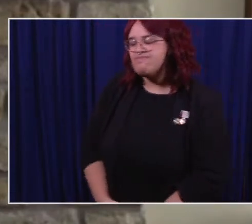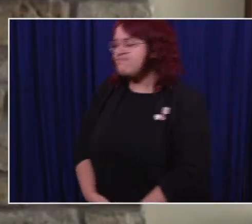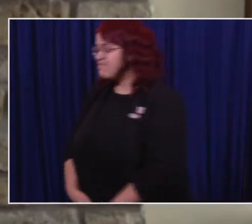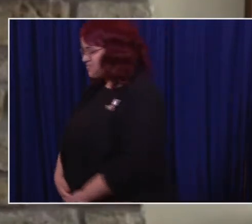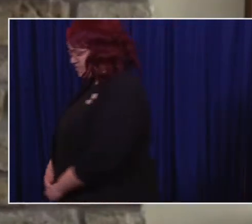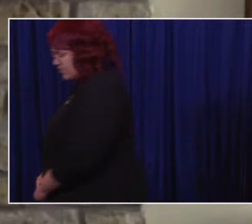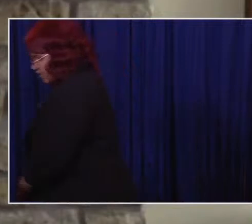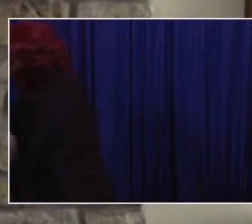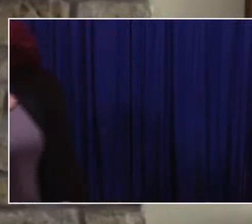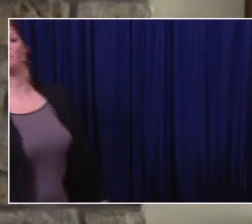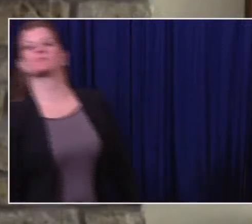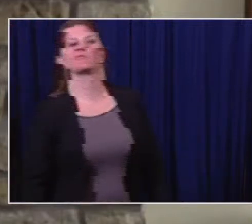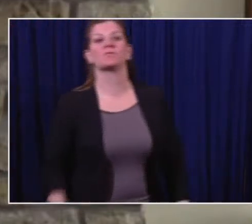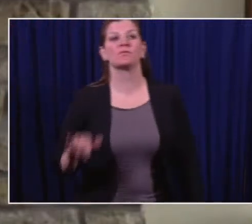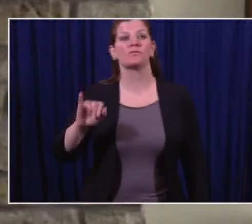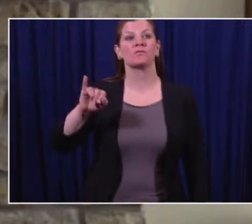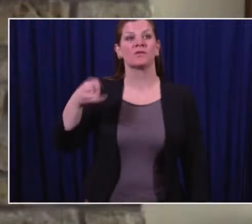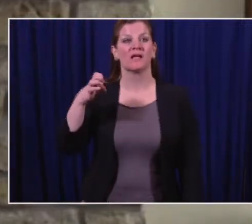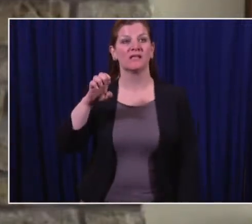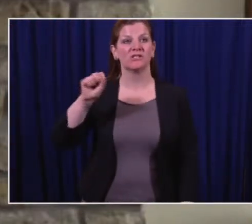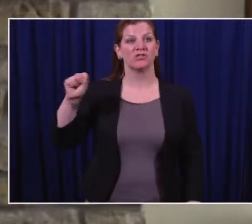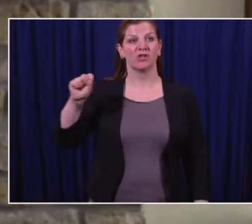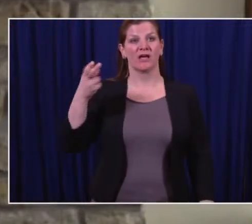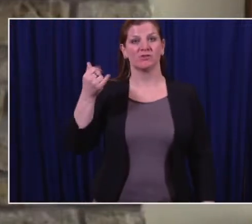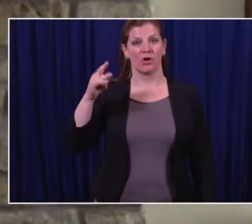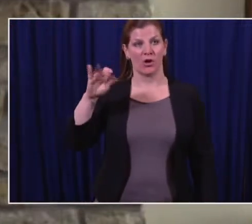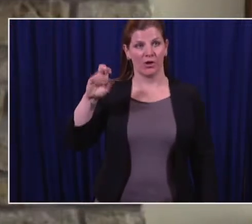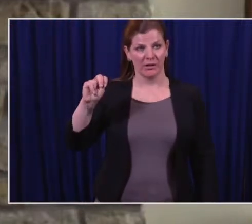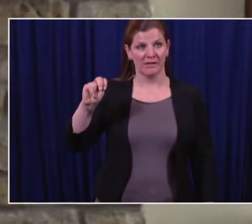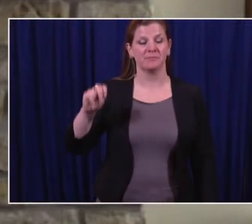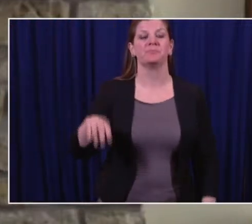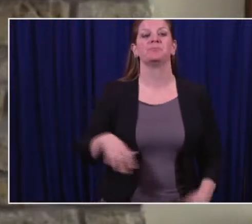Next question is from Jess Harden at mahoningmatters.com.